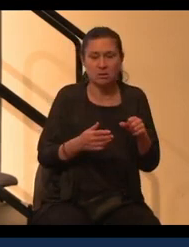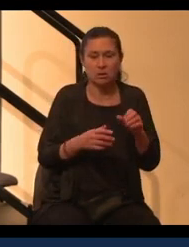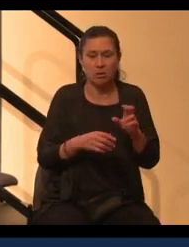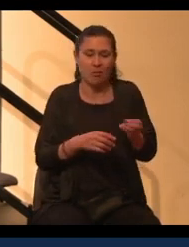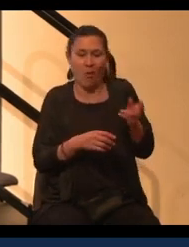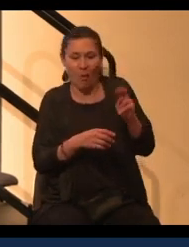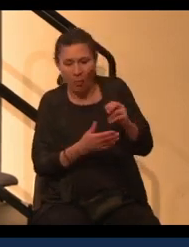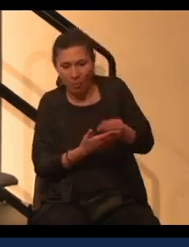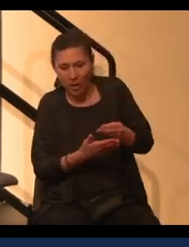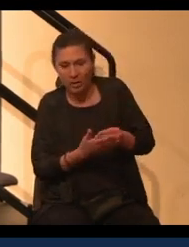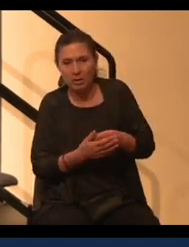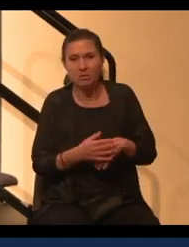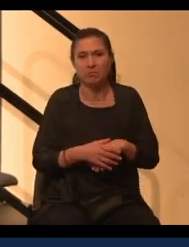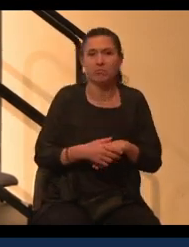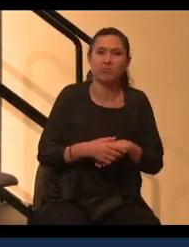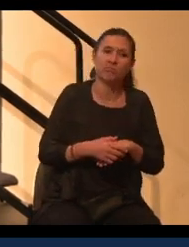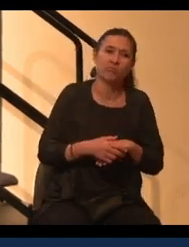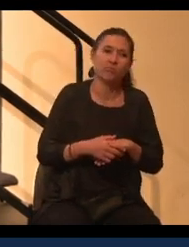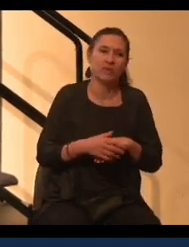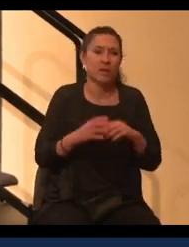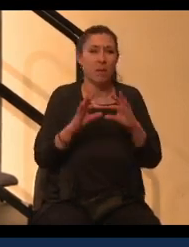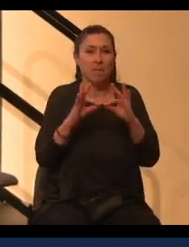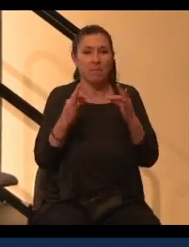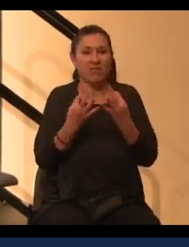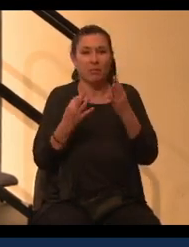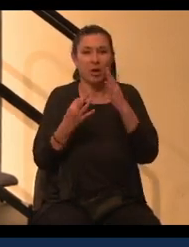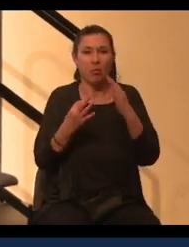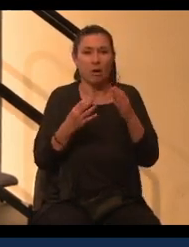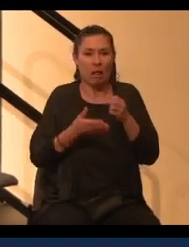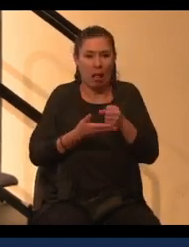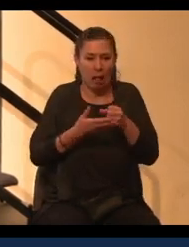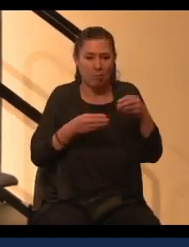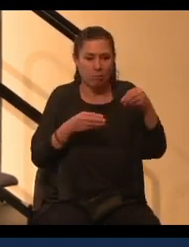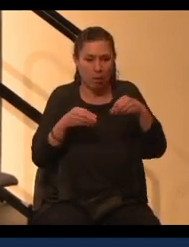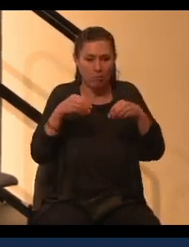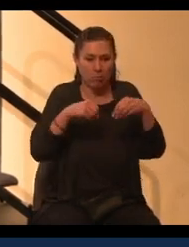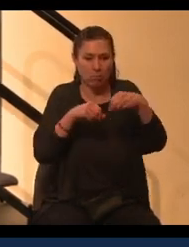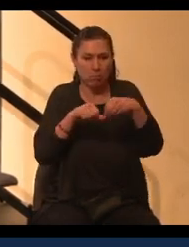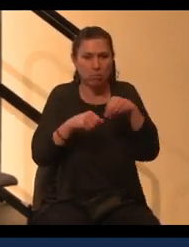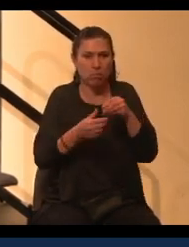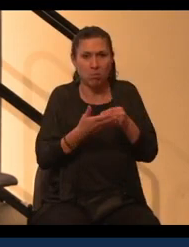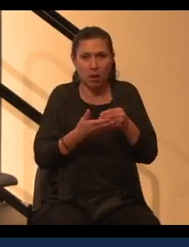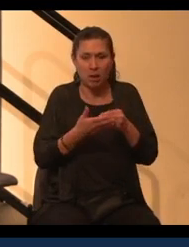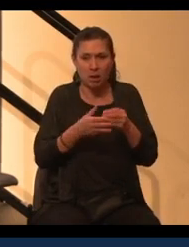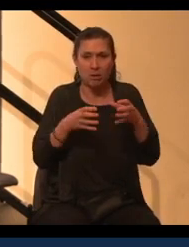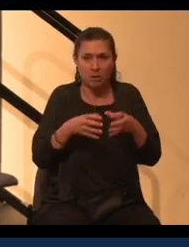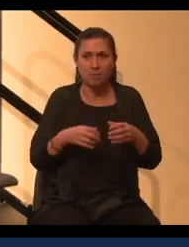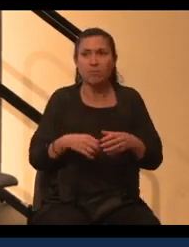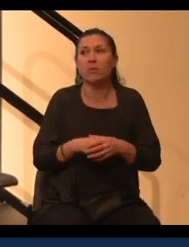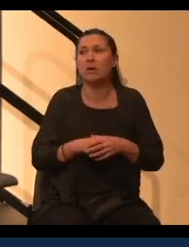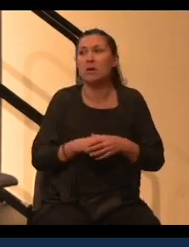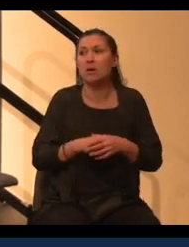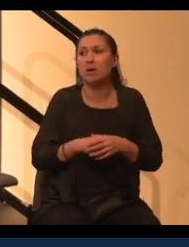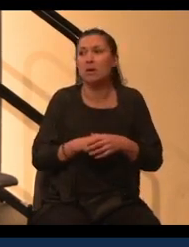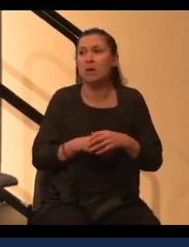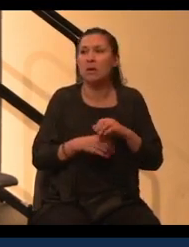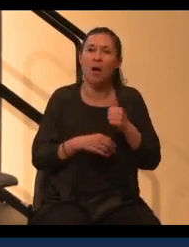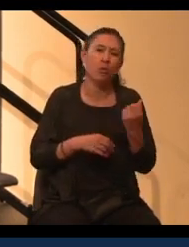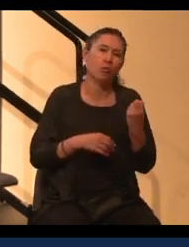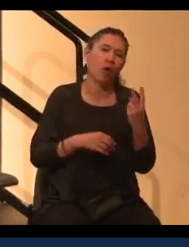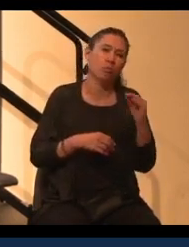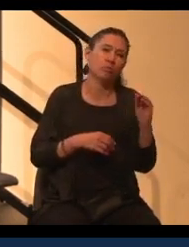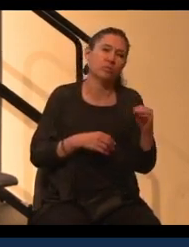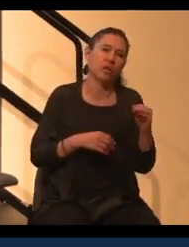their own funds or their family or pooling of money together by family members. And then the other 12%